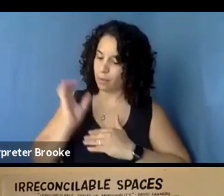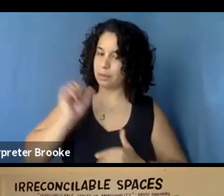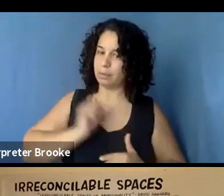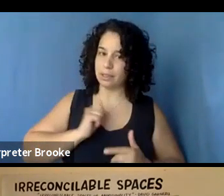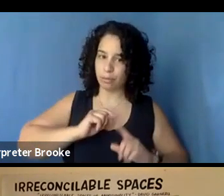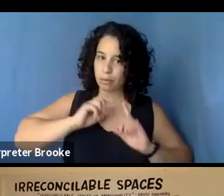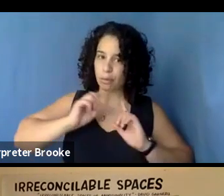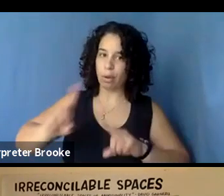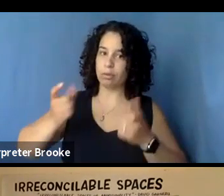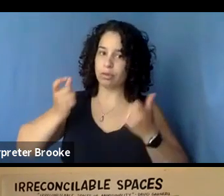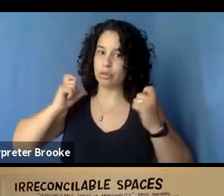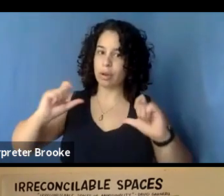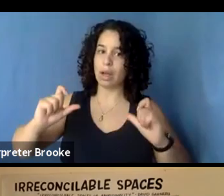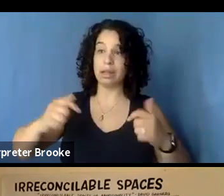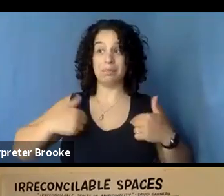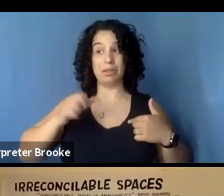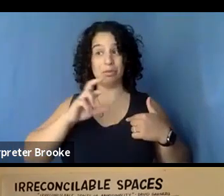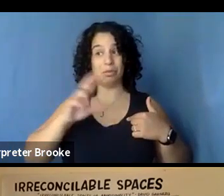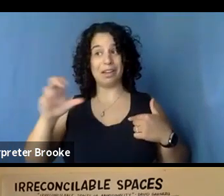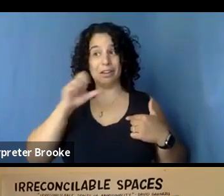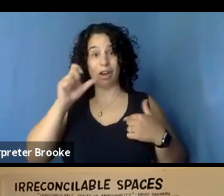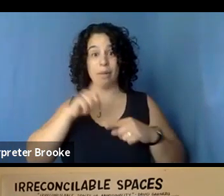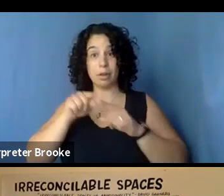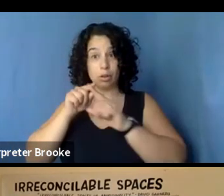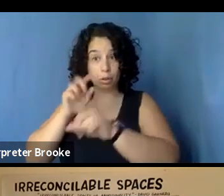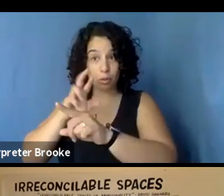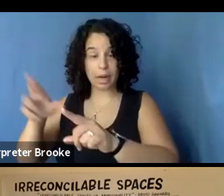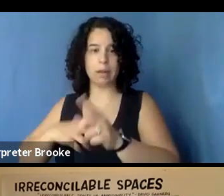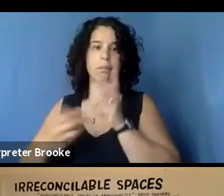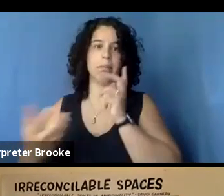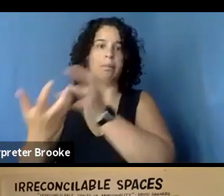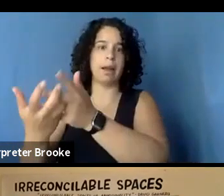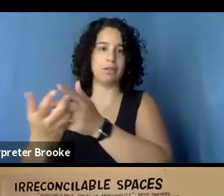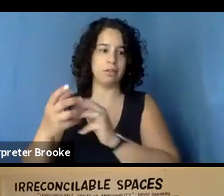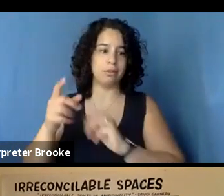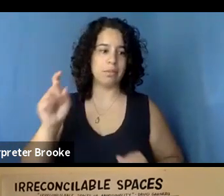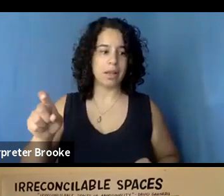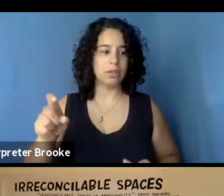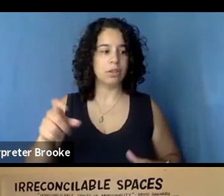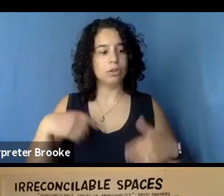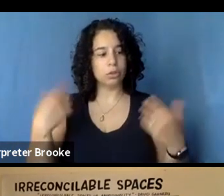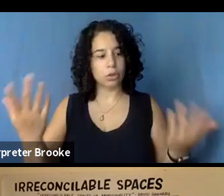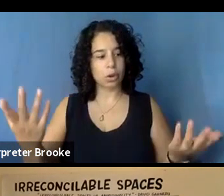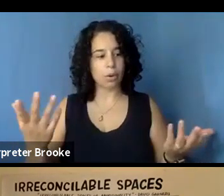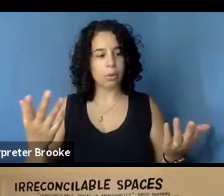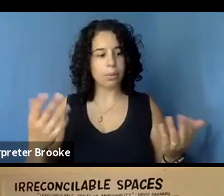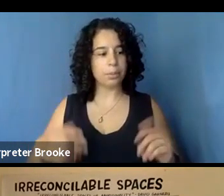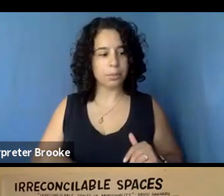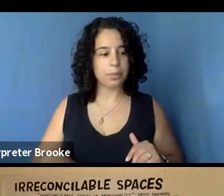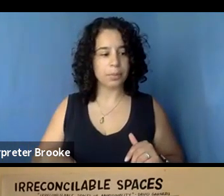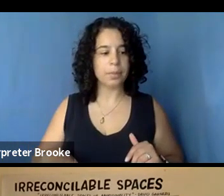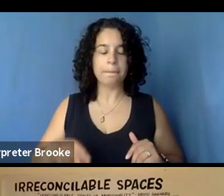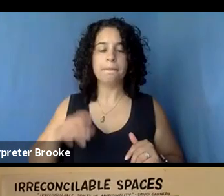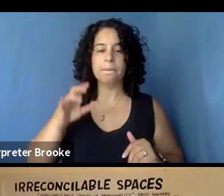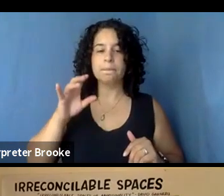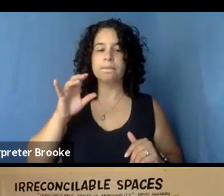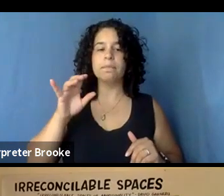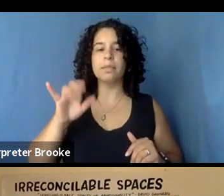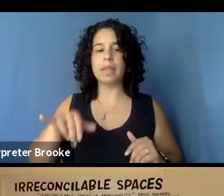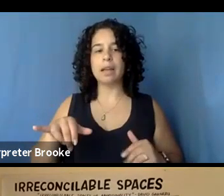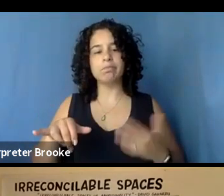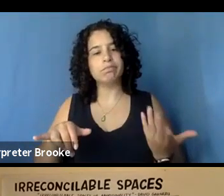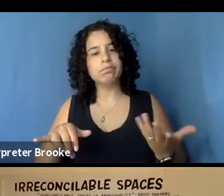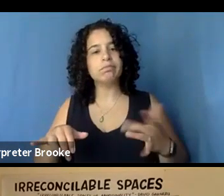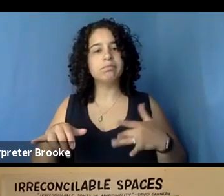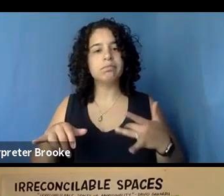Not when you're ready, but when I'm ready, right? So this is, I think, you know, this